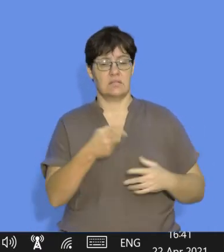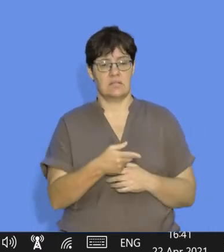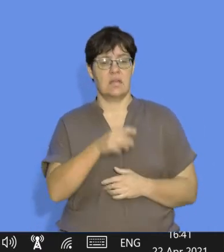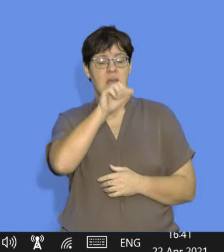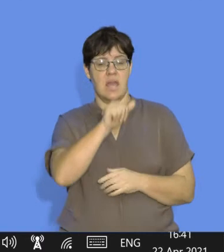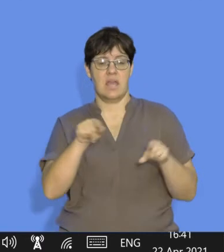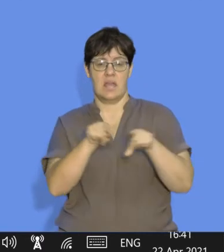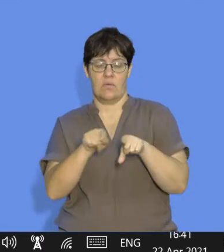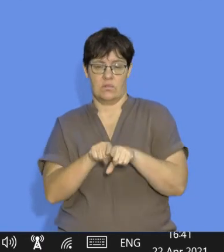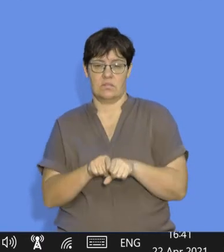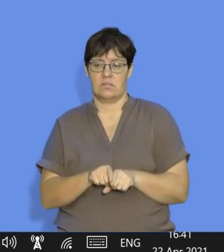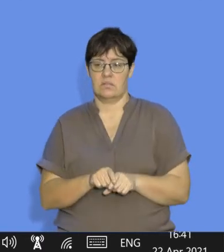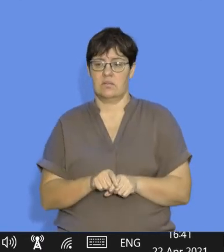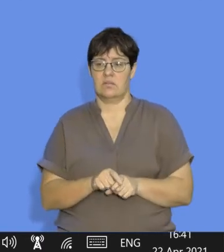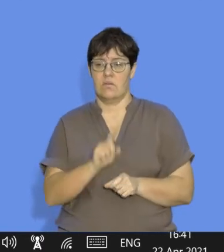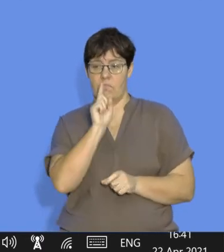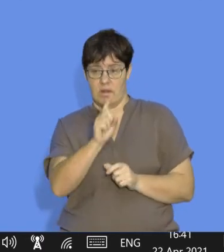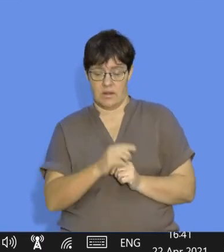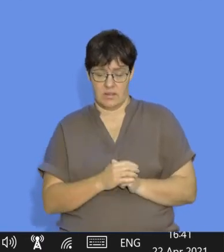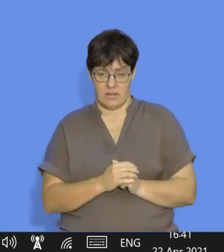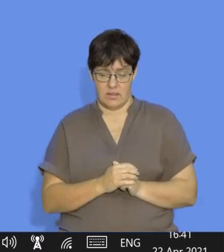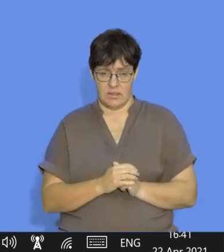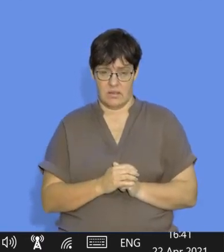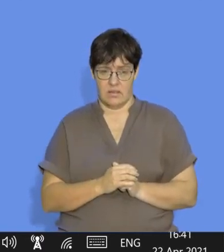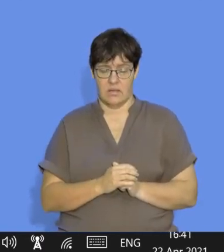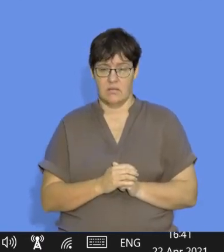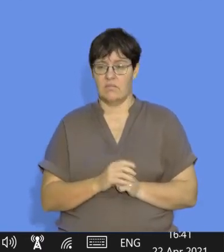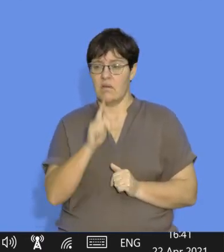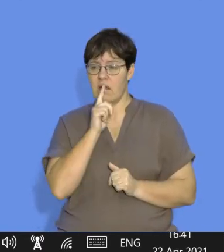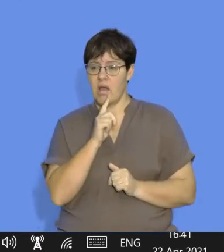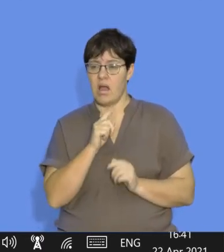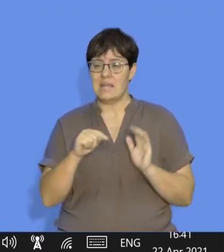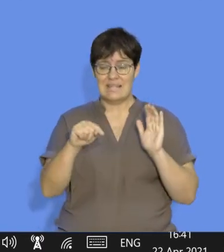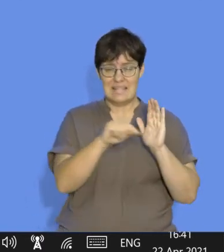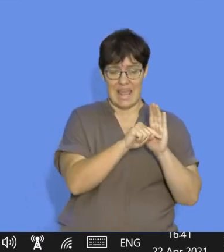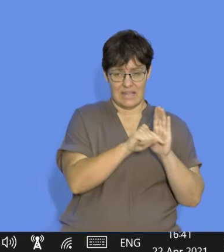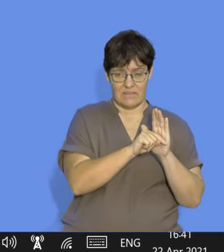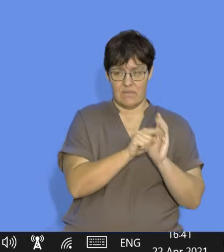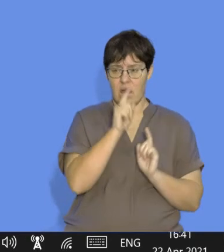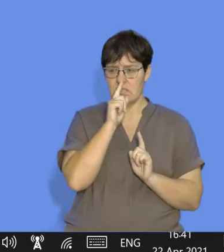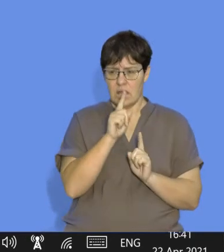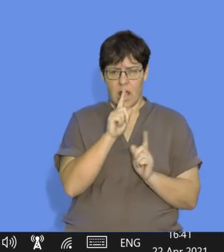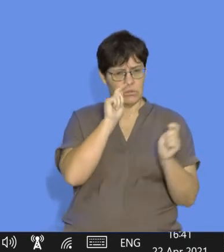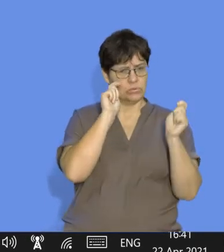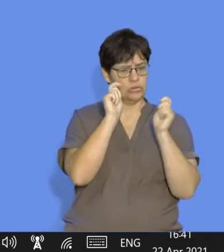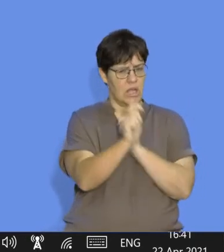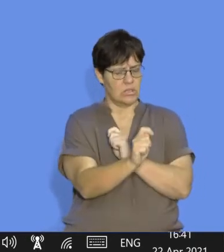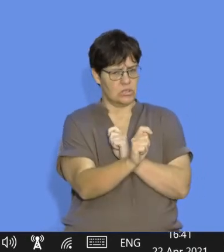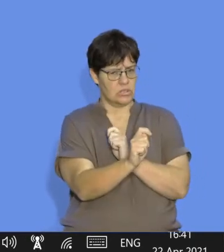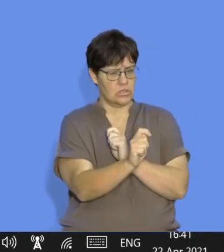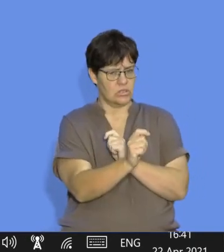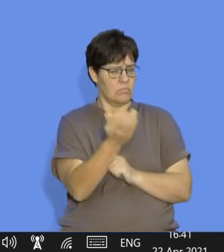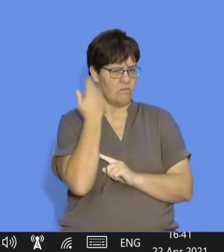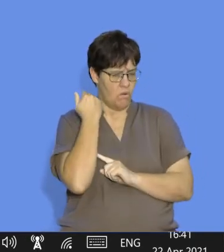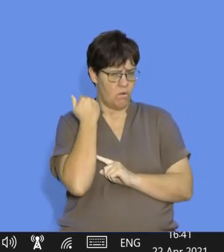a equals to 1 there, as you can see. As soon as I make it a negative, it changes where it was